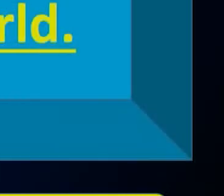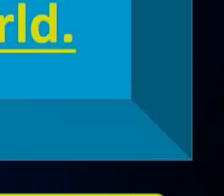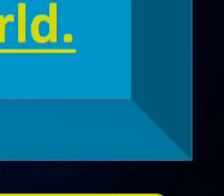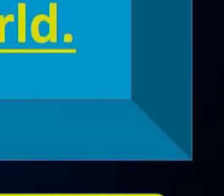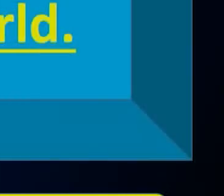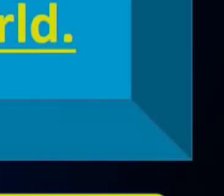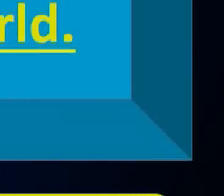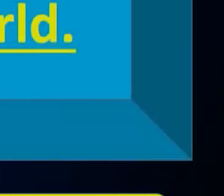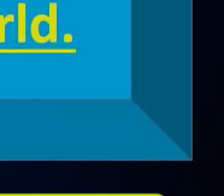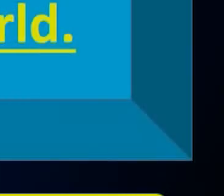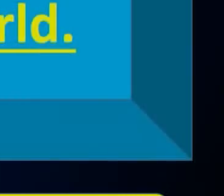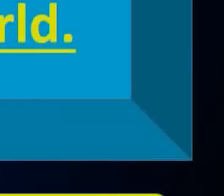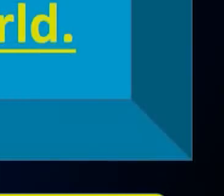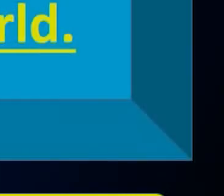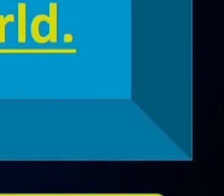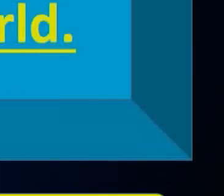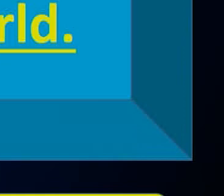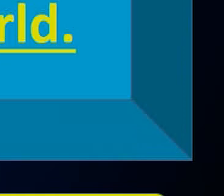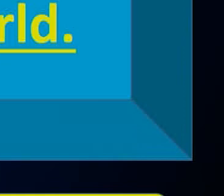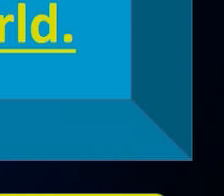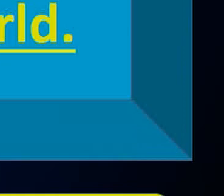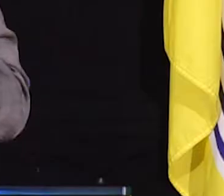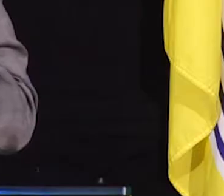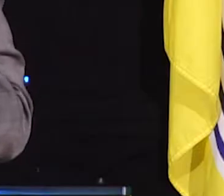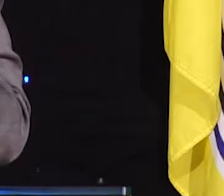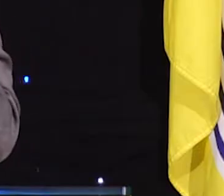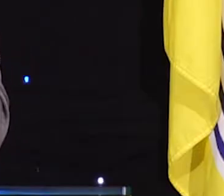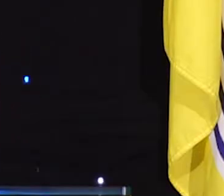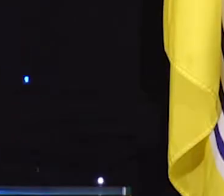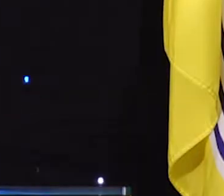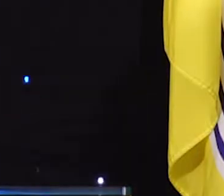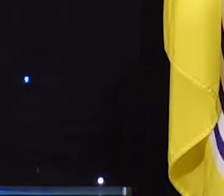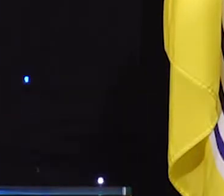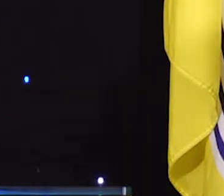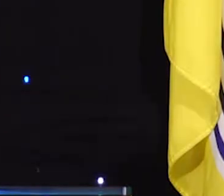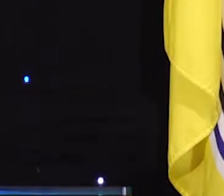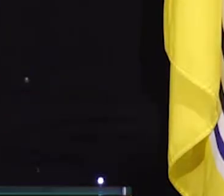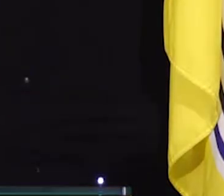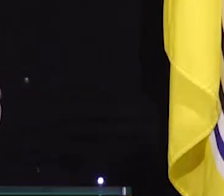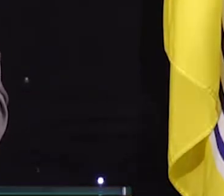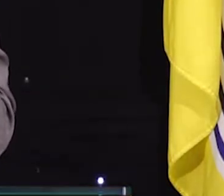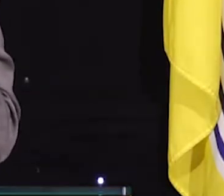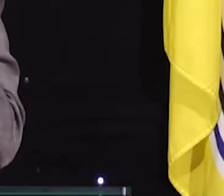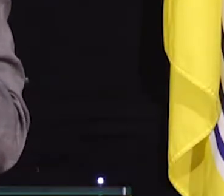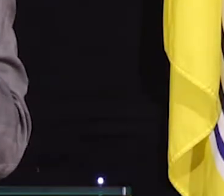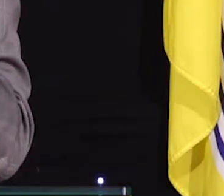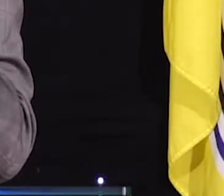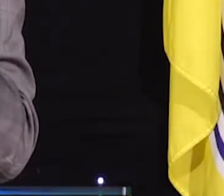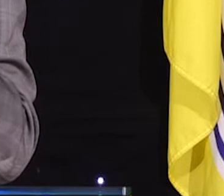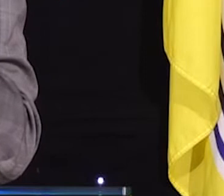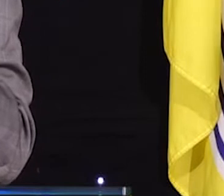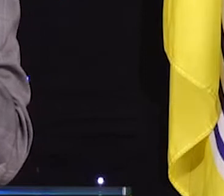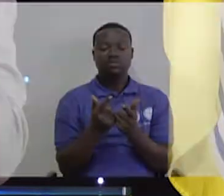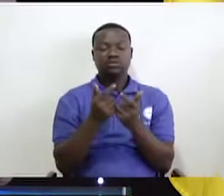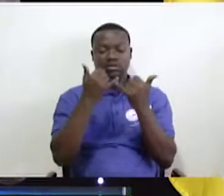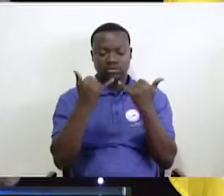also have been resurrected with the eternal life. And